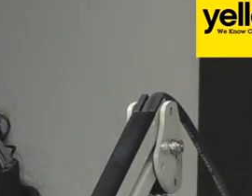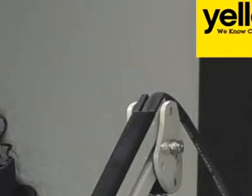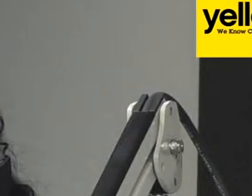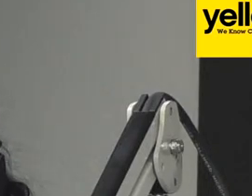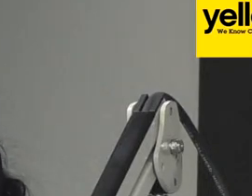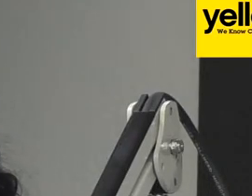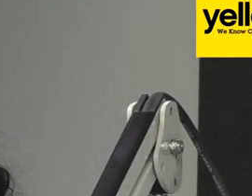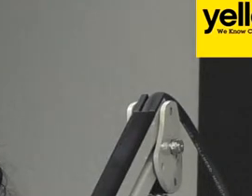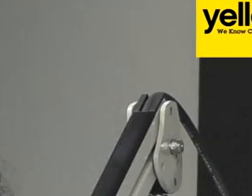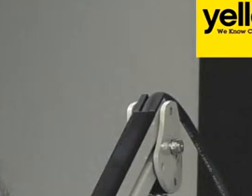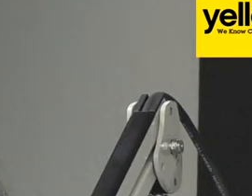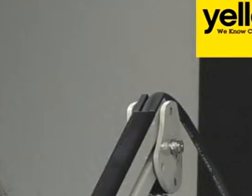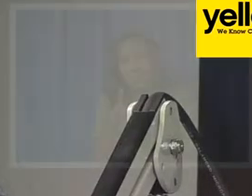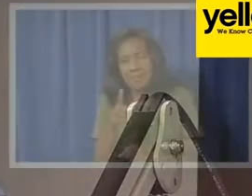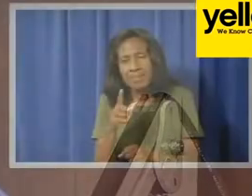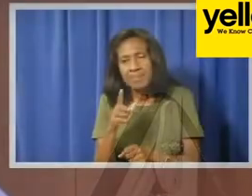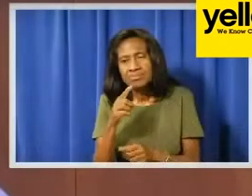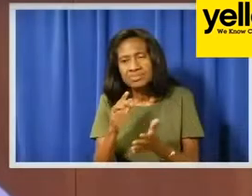briefing.